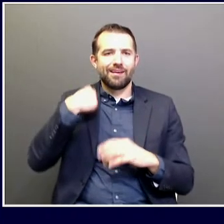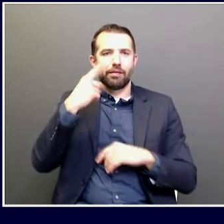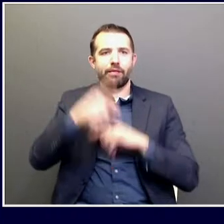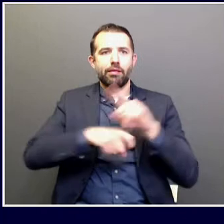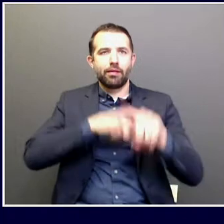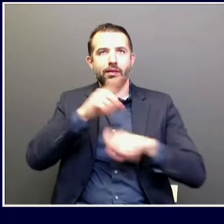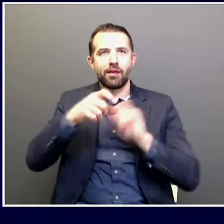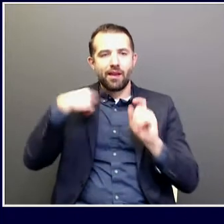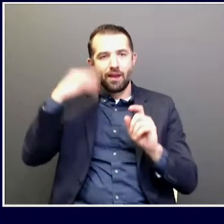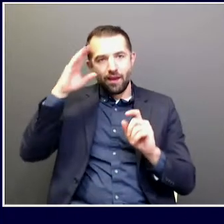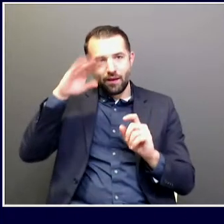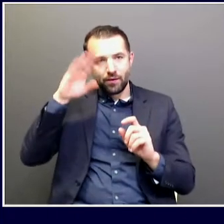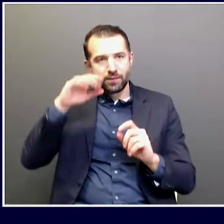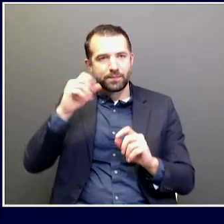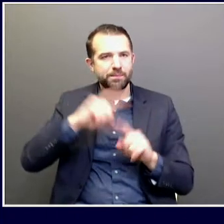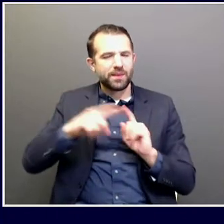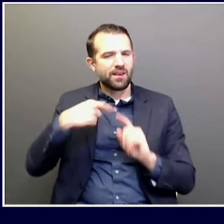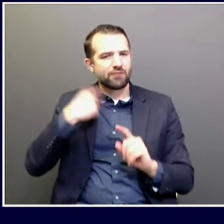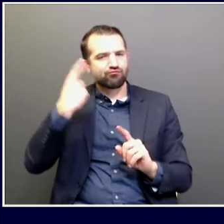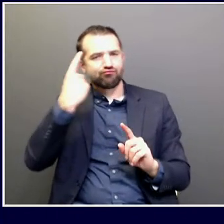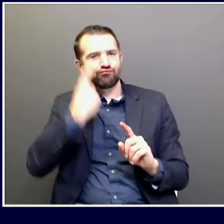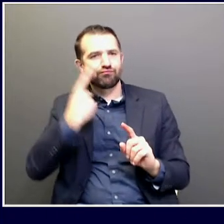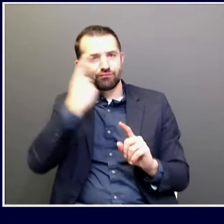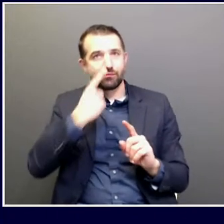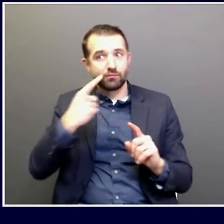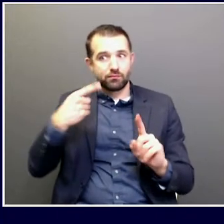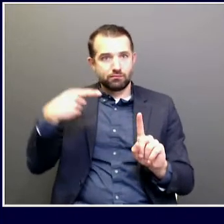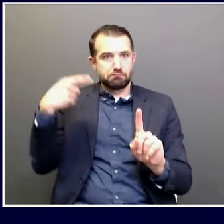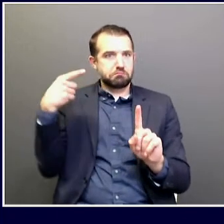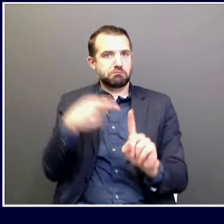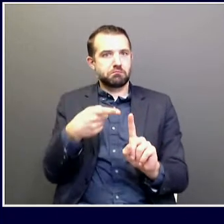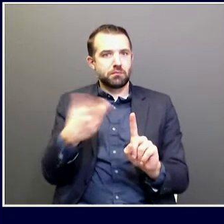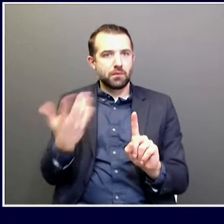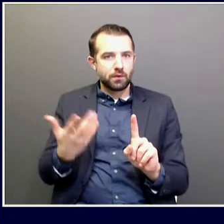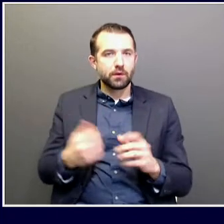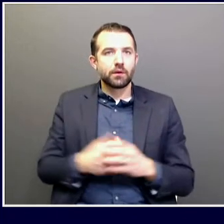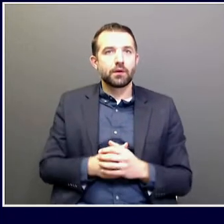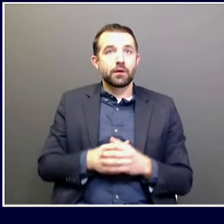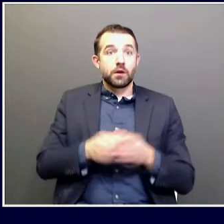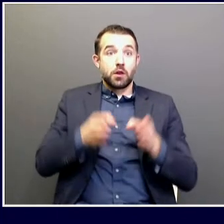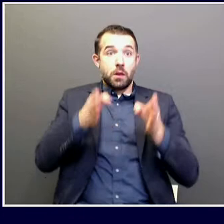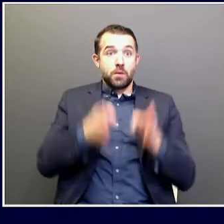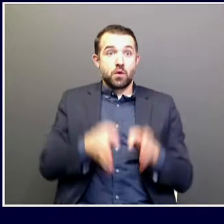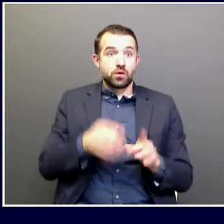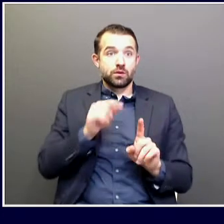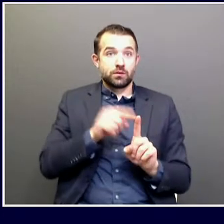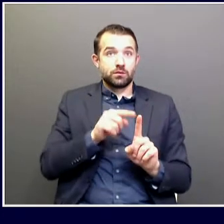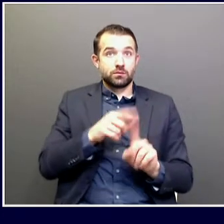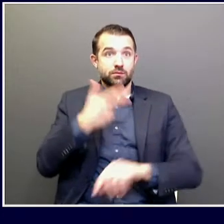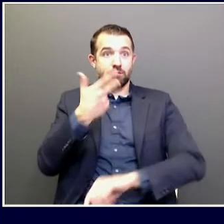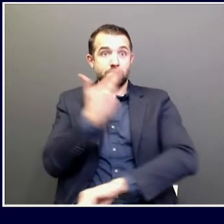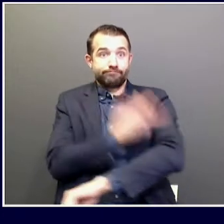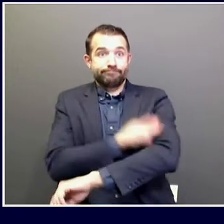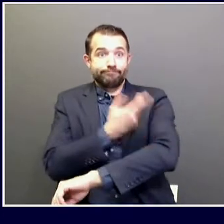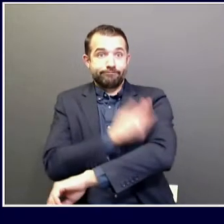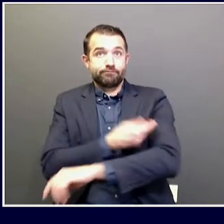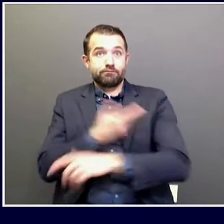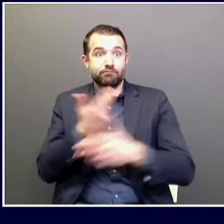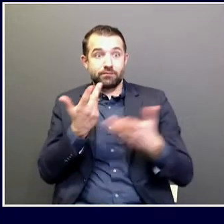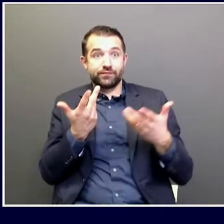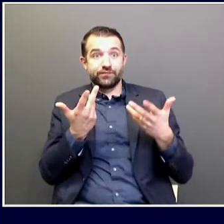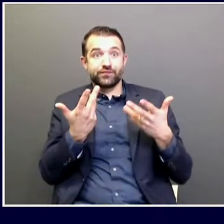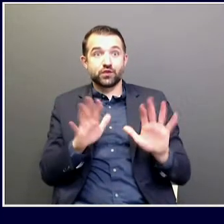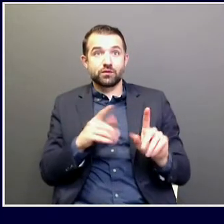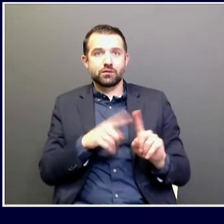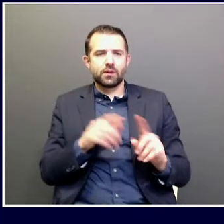restrictions specifically related to people who have gotten vaccinated versus people who are unvaccinated? Like, for instance,